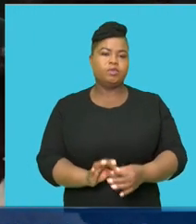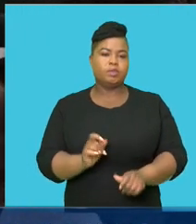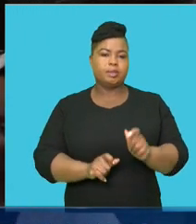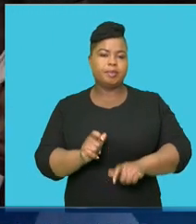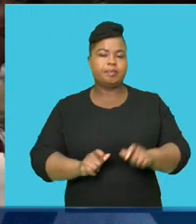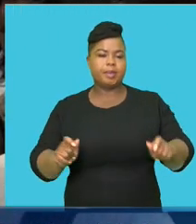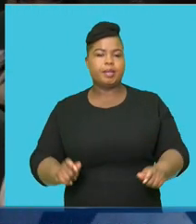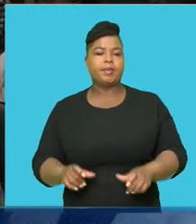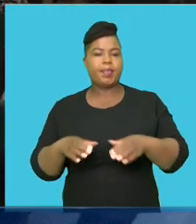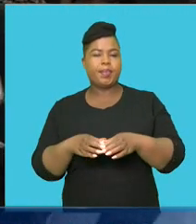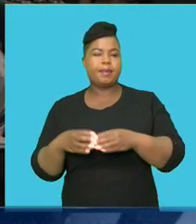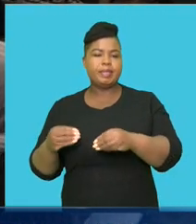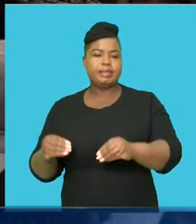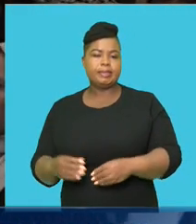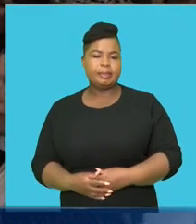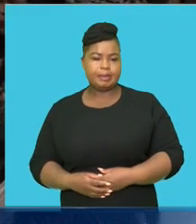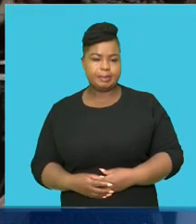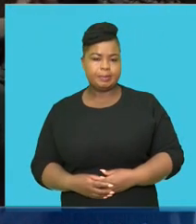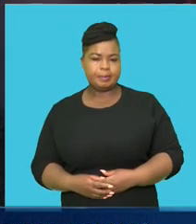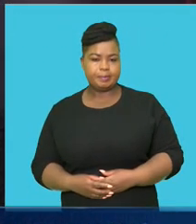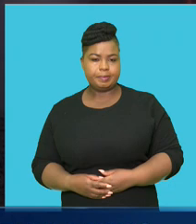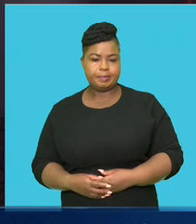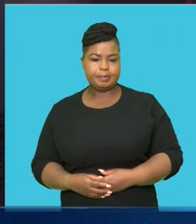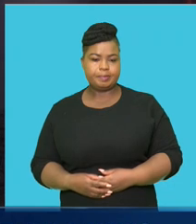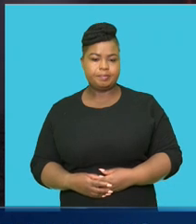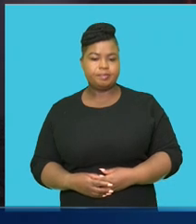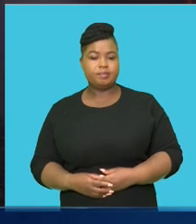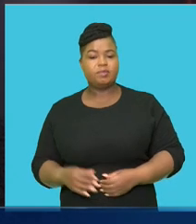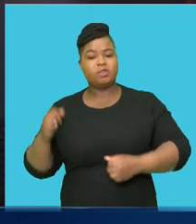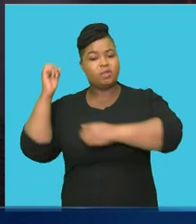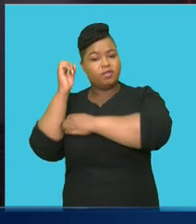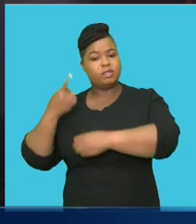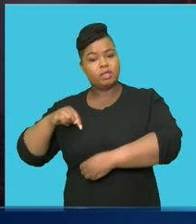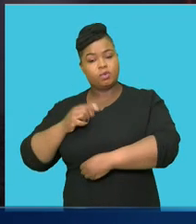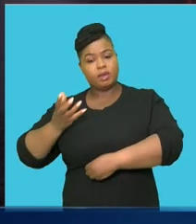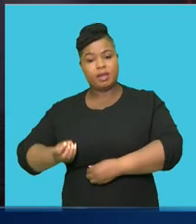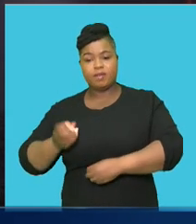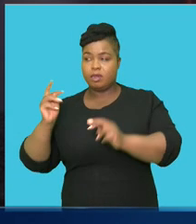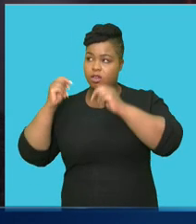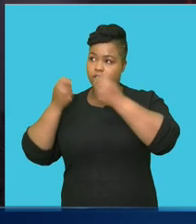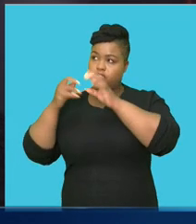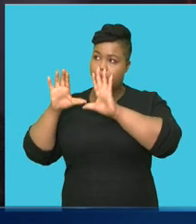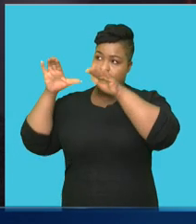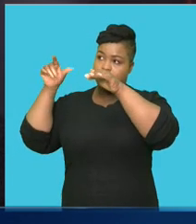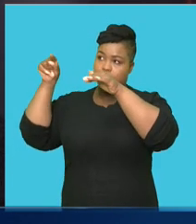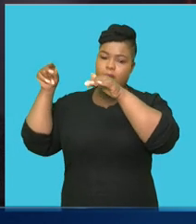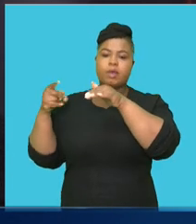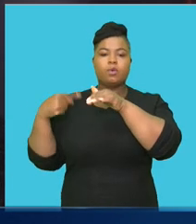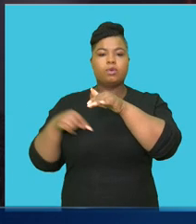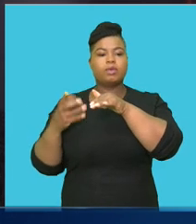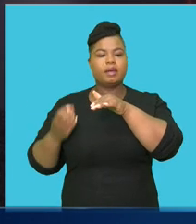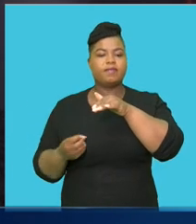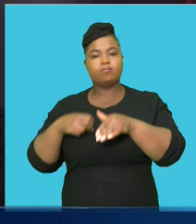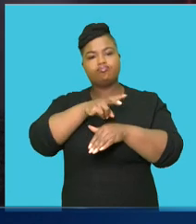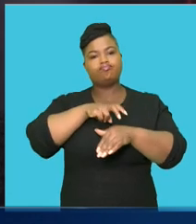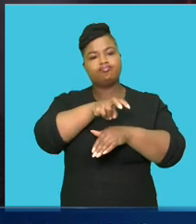kosomabhizinisi abasafufusa khona. Over and above the offices that we have nationally, we have investor education. We